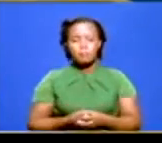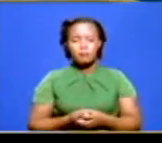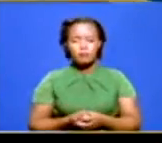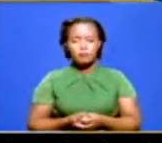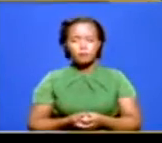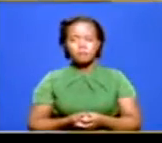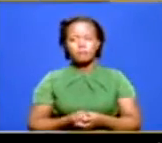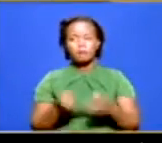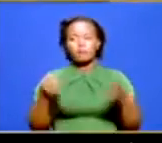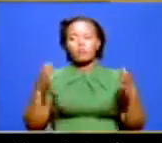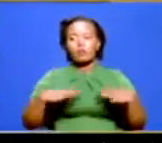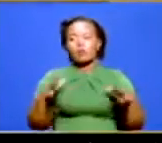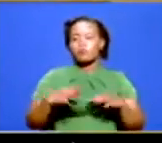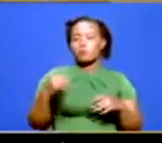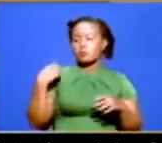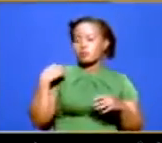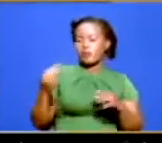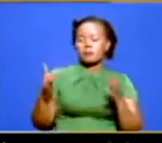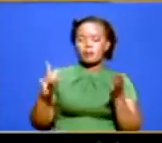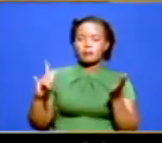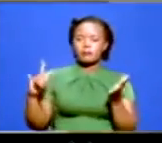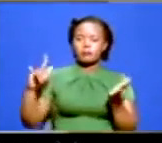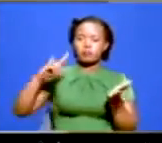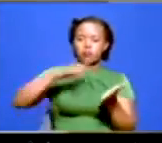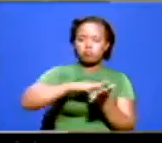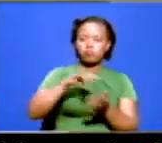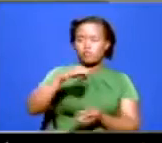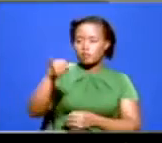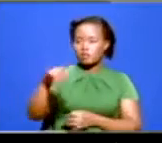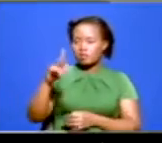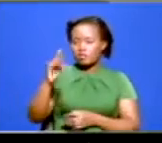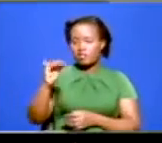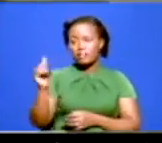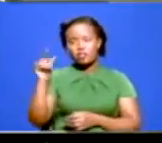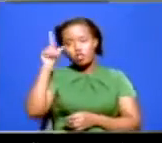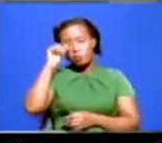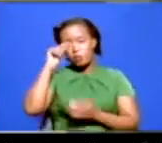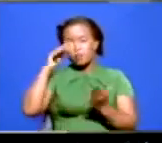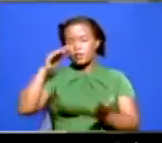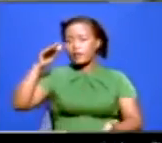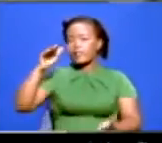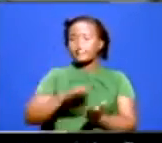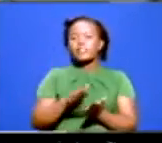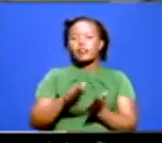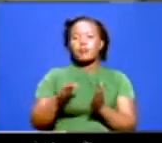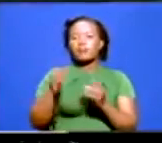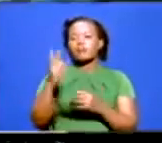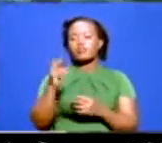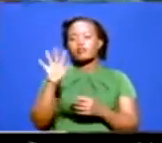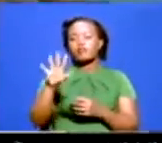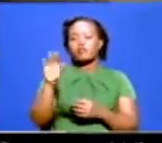Passenger numbers at the Moi International Airport in Mombasa declined by 45% from 1.1 million